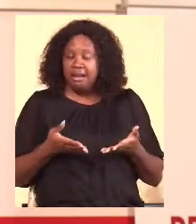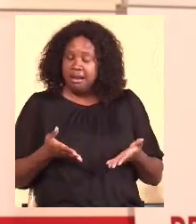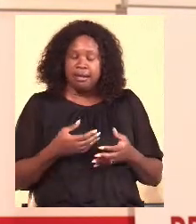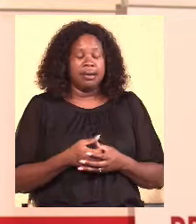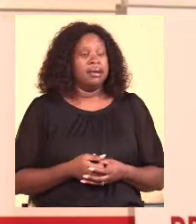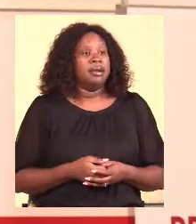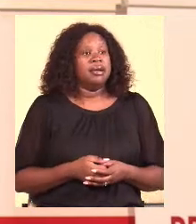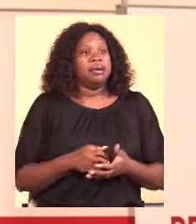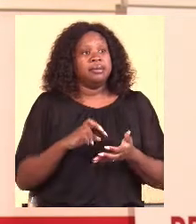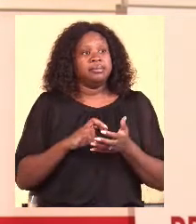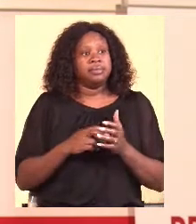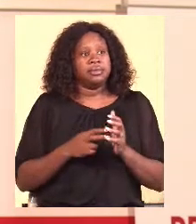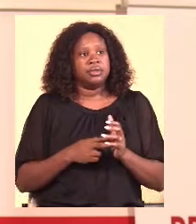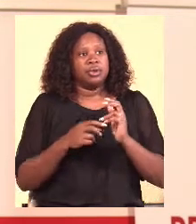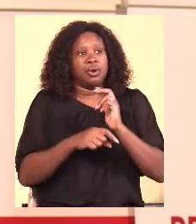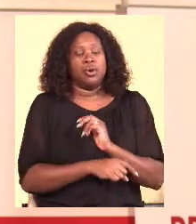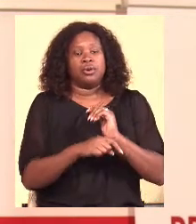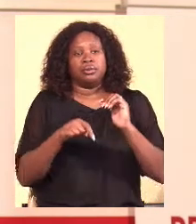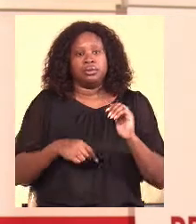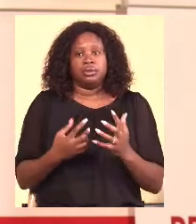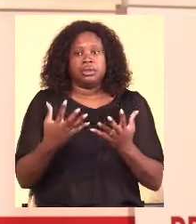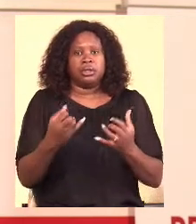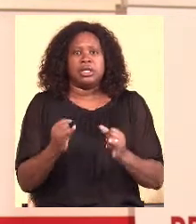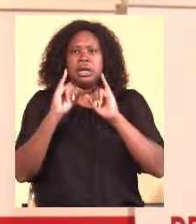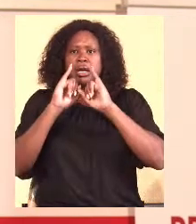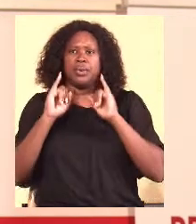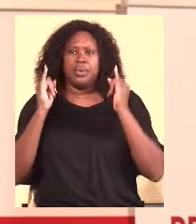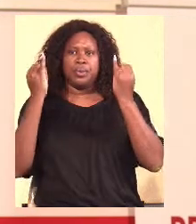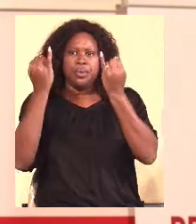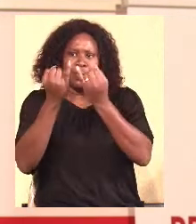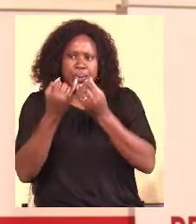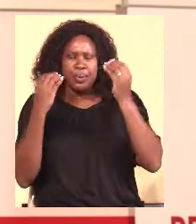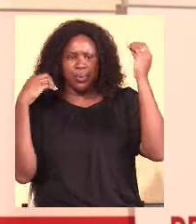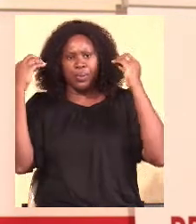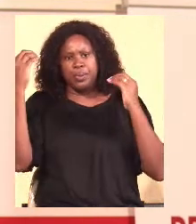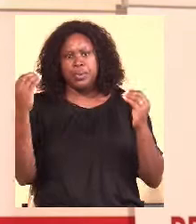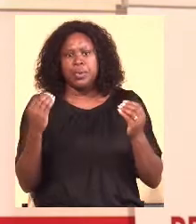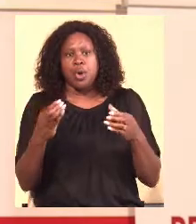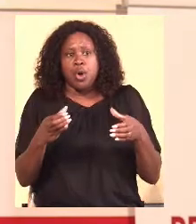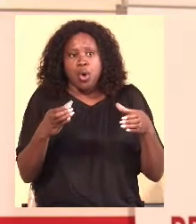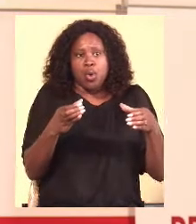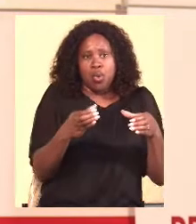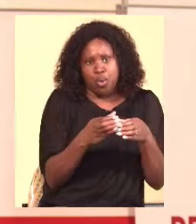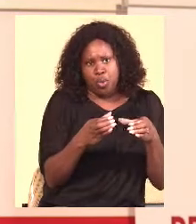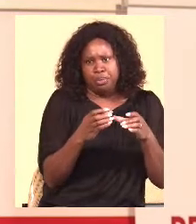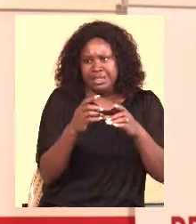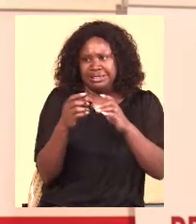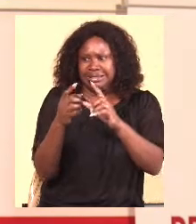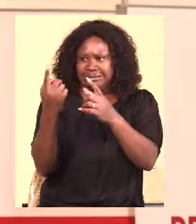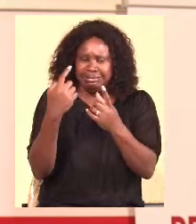In other words, the nation needed an inter-institutions, multidisciplinary group of experts